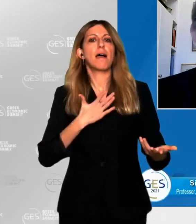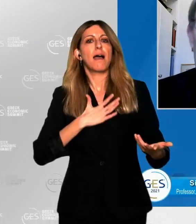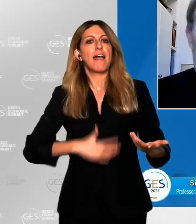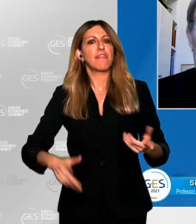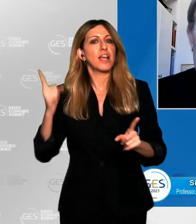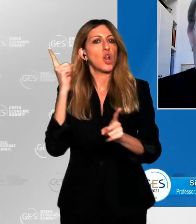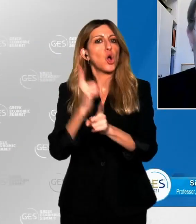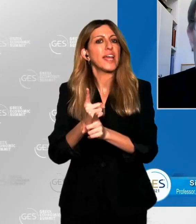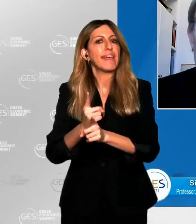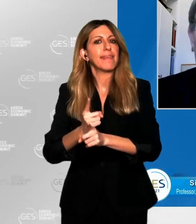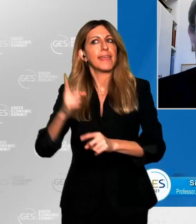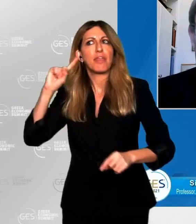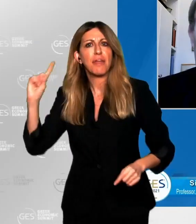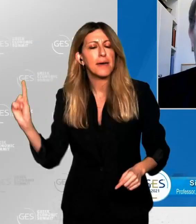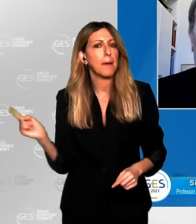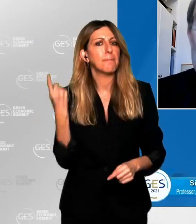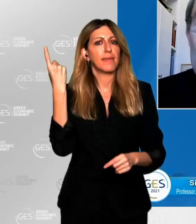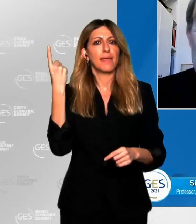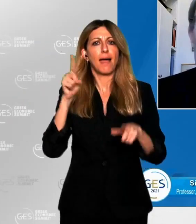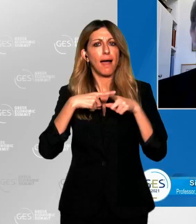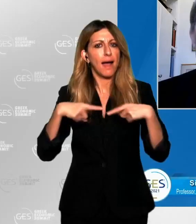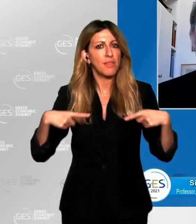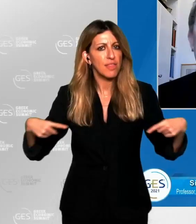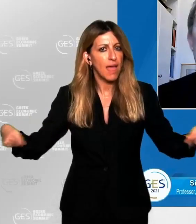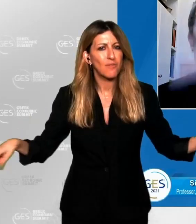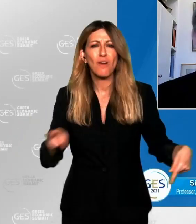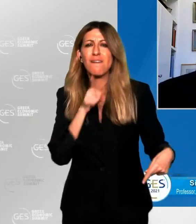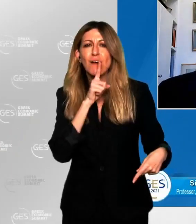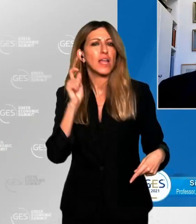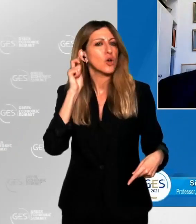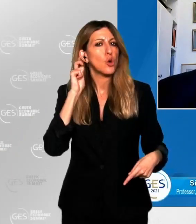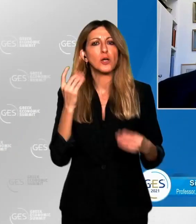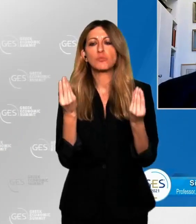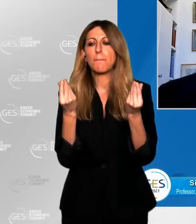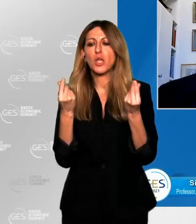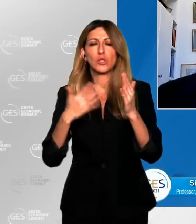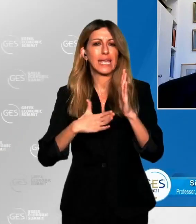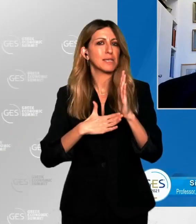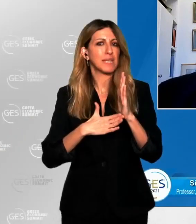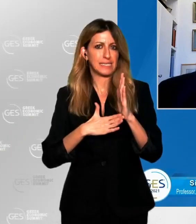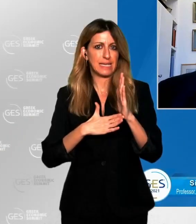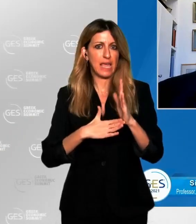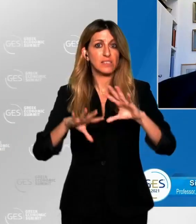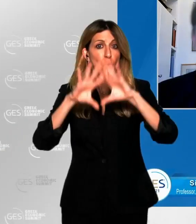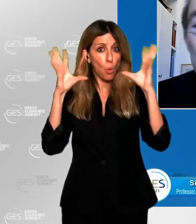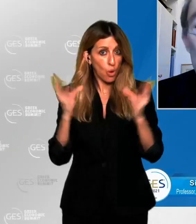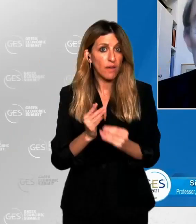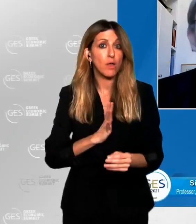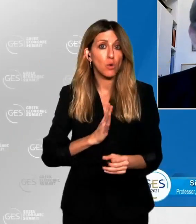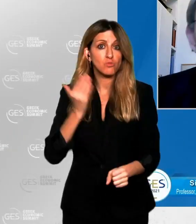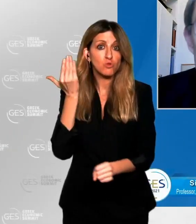if your income rises by some percentage, say